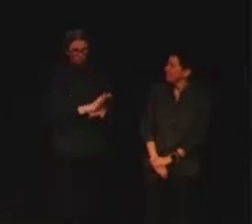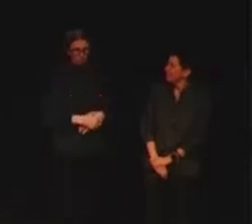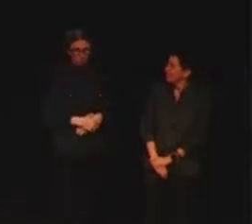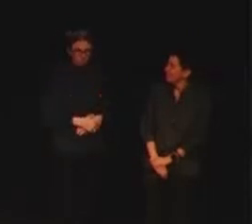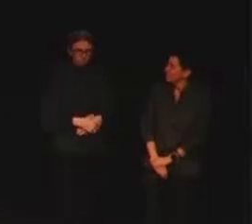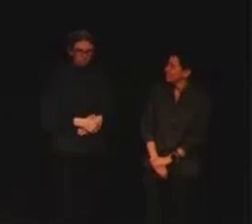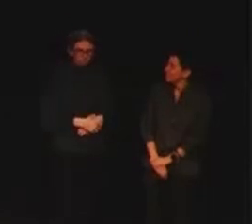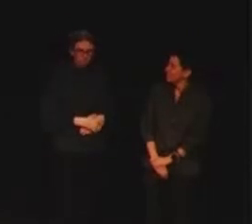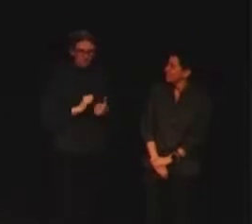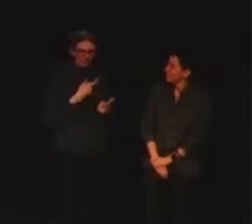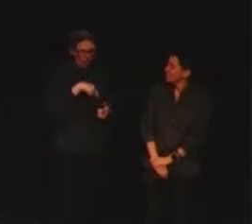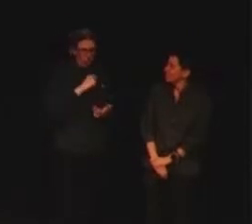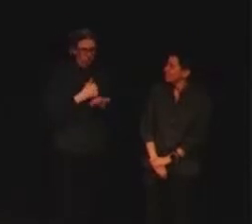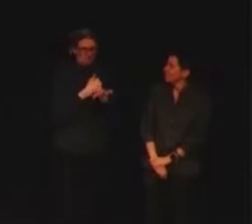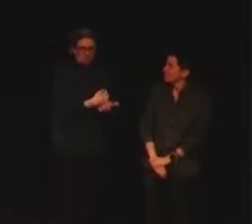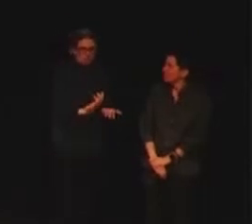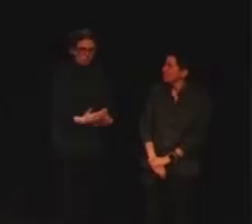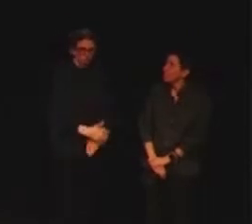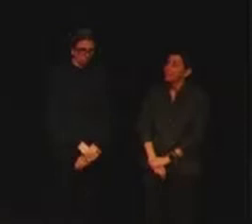to help this?